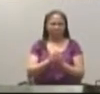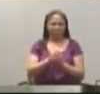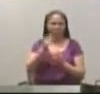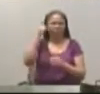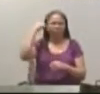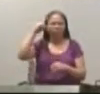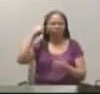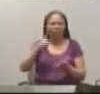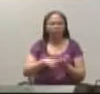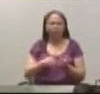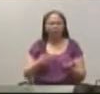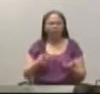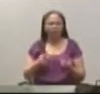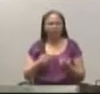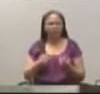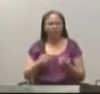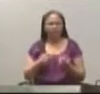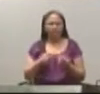for what?